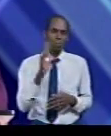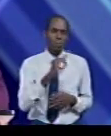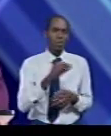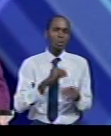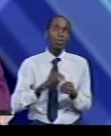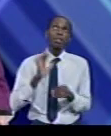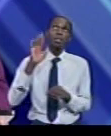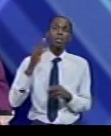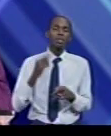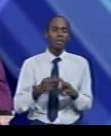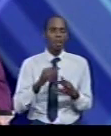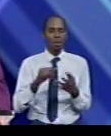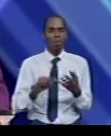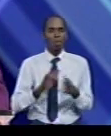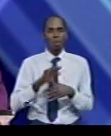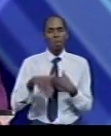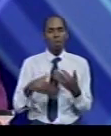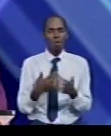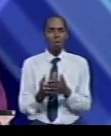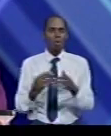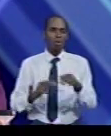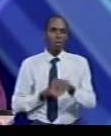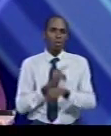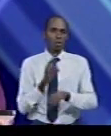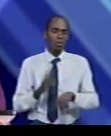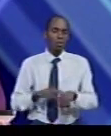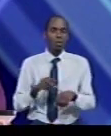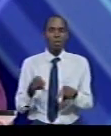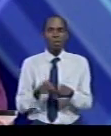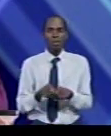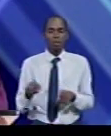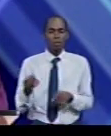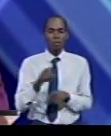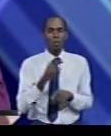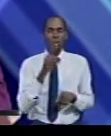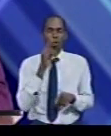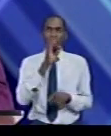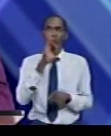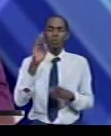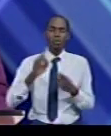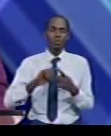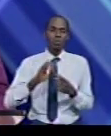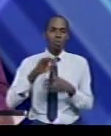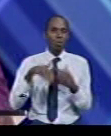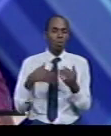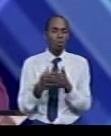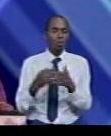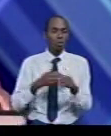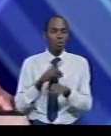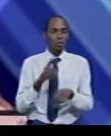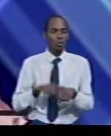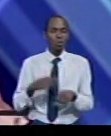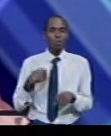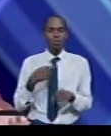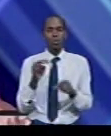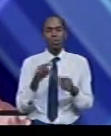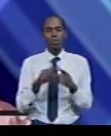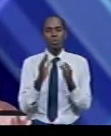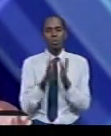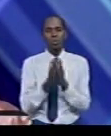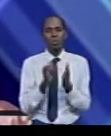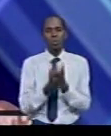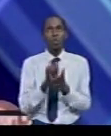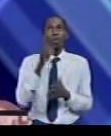name among all nations. And as we are reaching out to the nations, we need to pray that the Lord will help you to